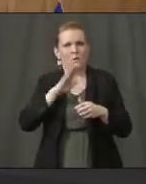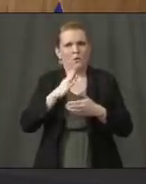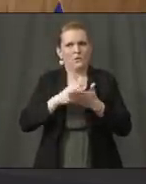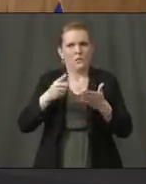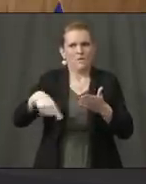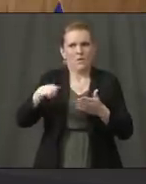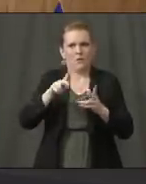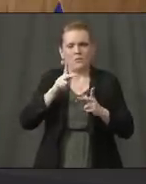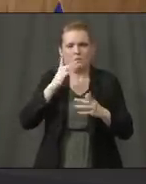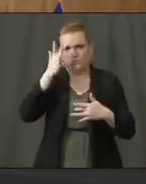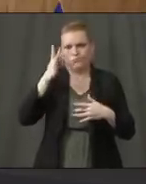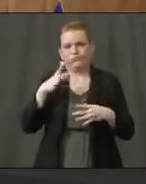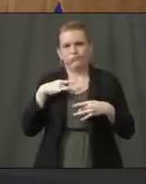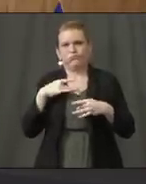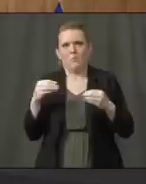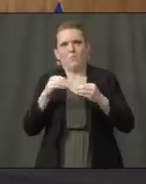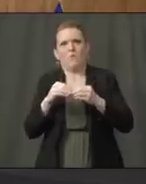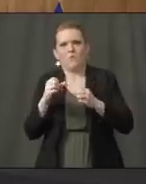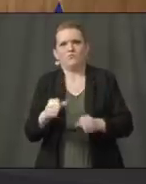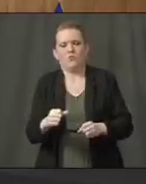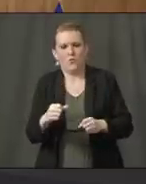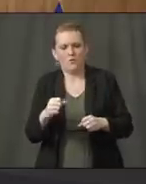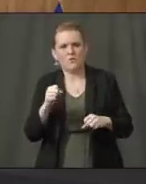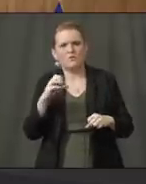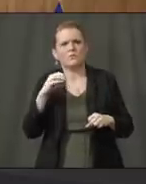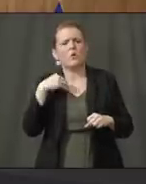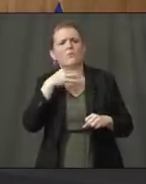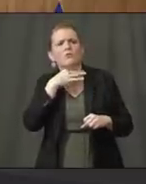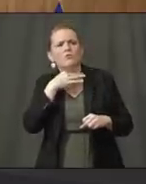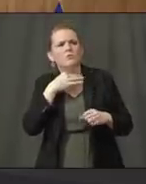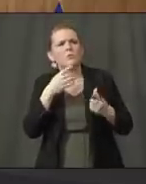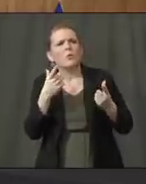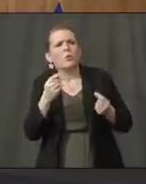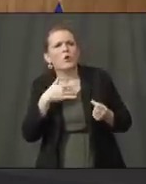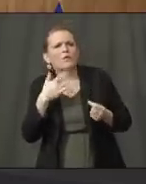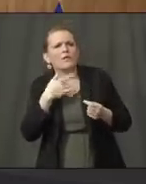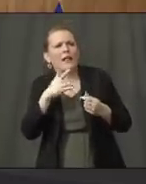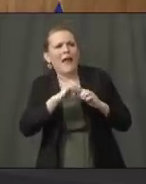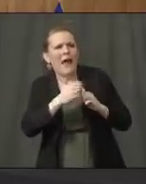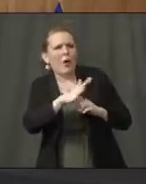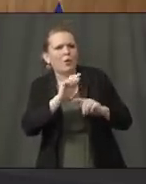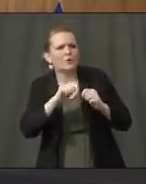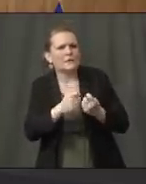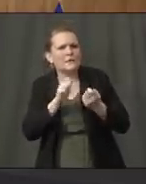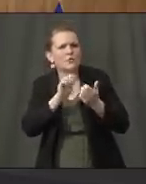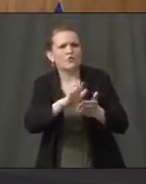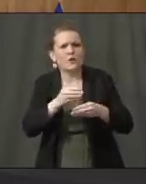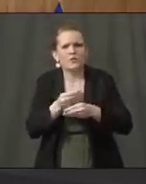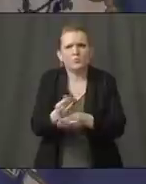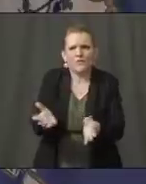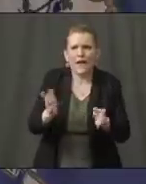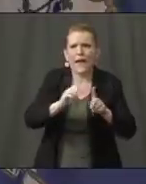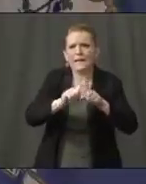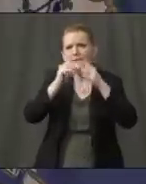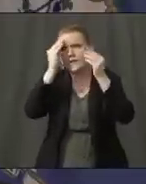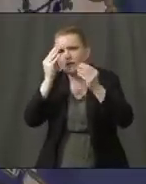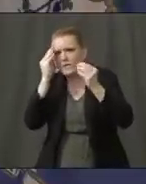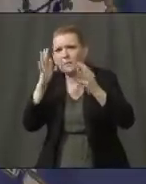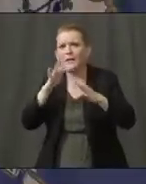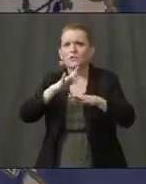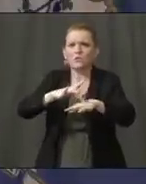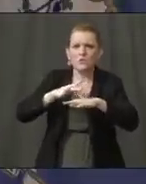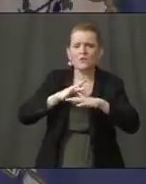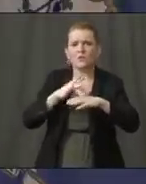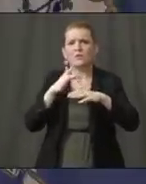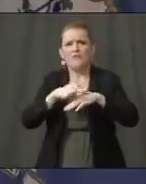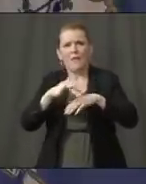about COVID-19 prevention and resources in their language? Thank you. That was a question you heard about.